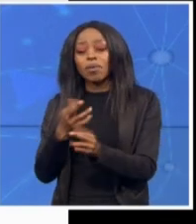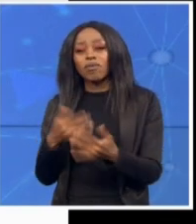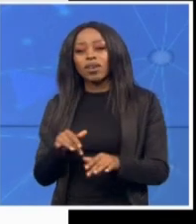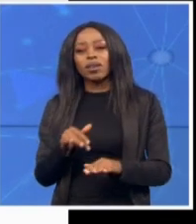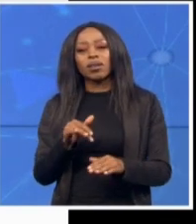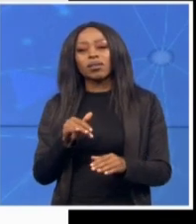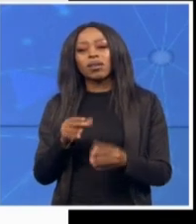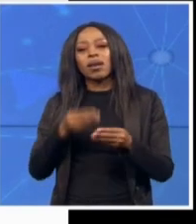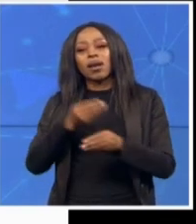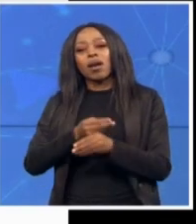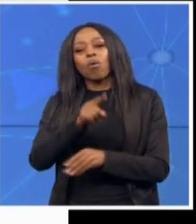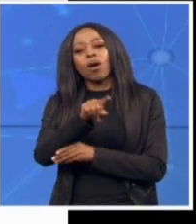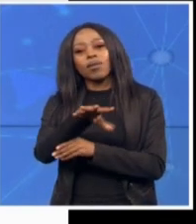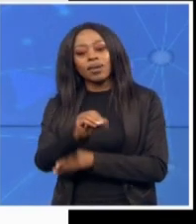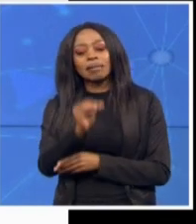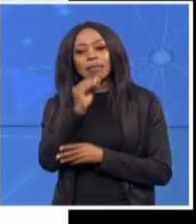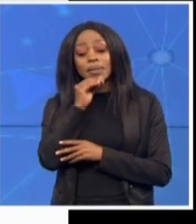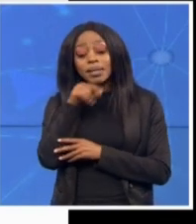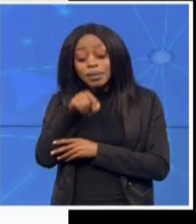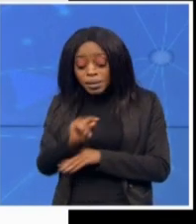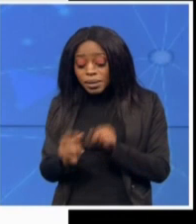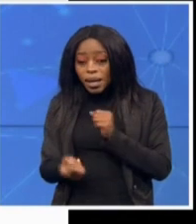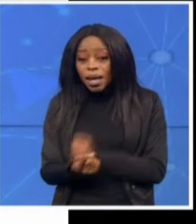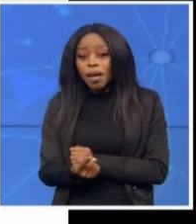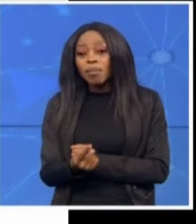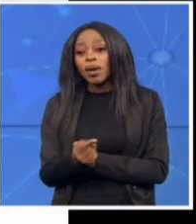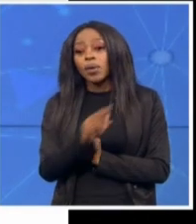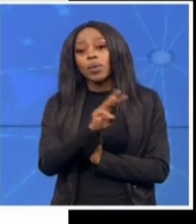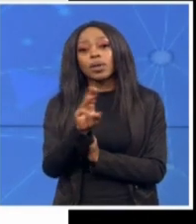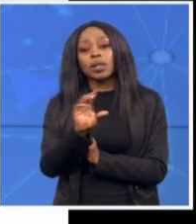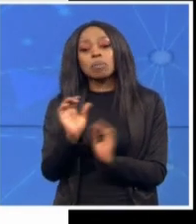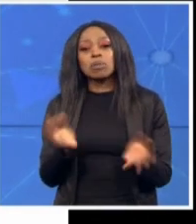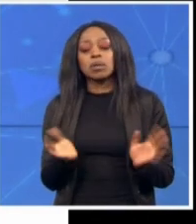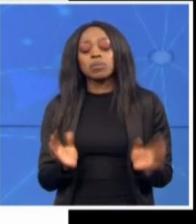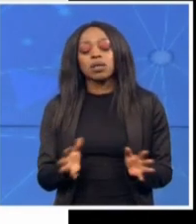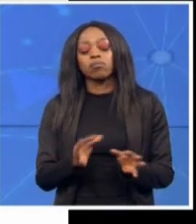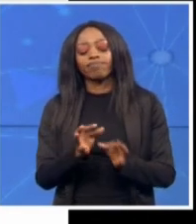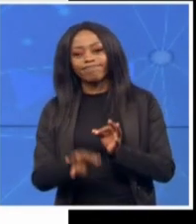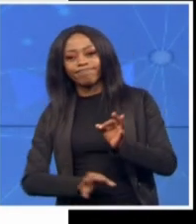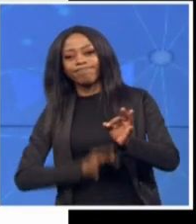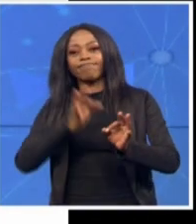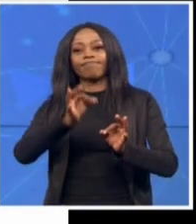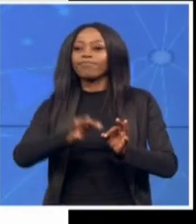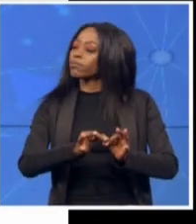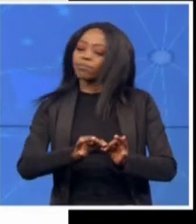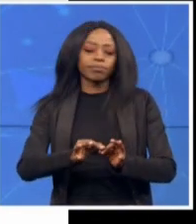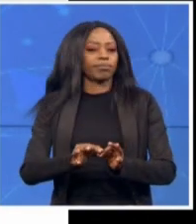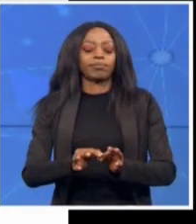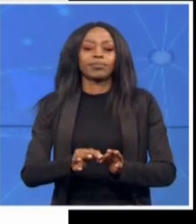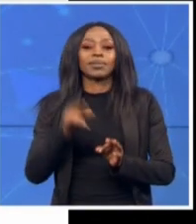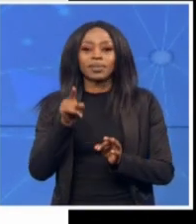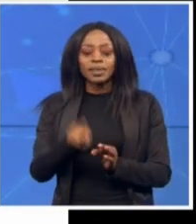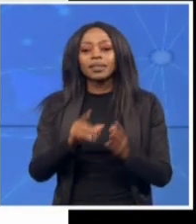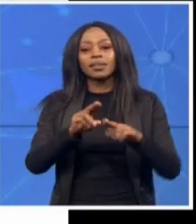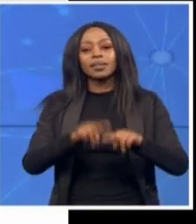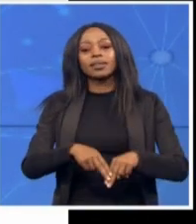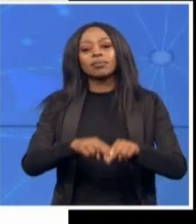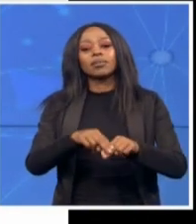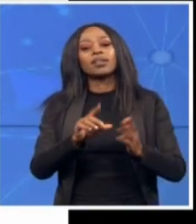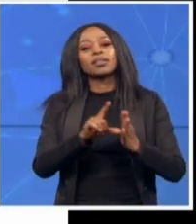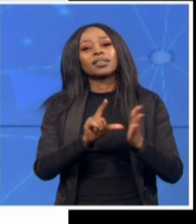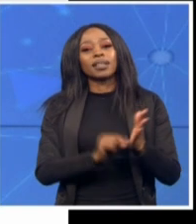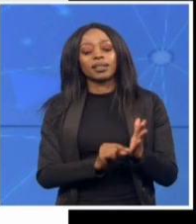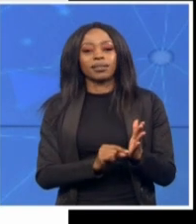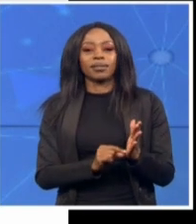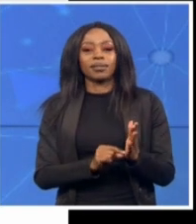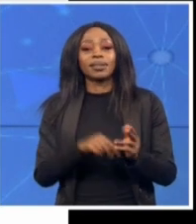deaths happened in the Western Cape overnight. These are all distributed by date of death over the preceding weeks. And the